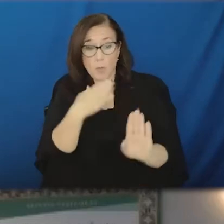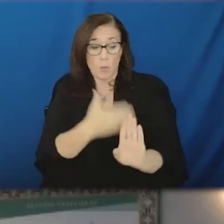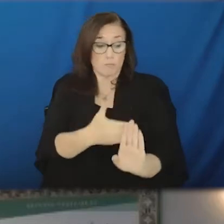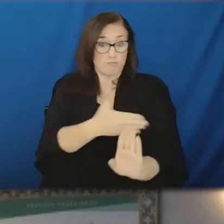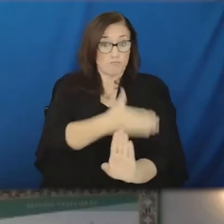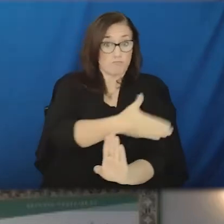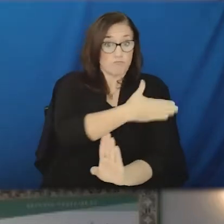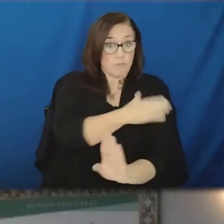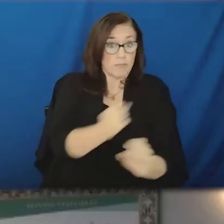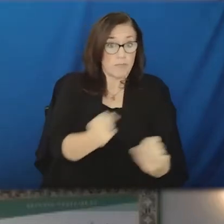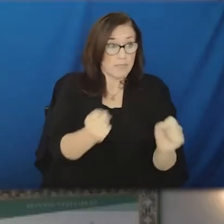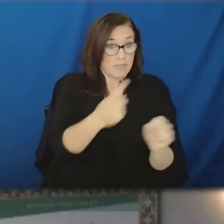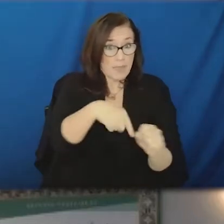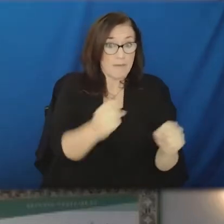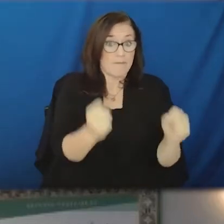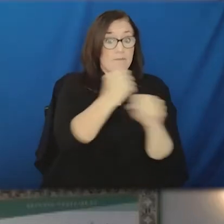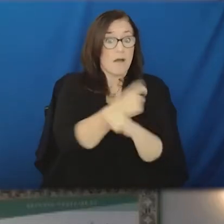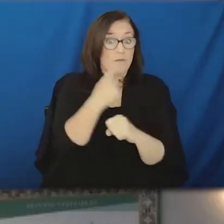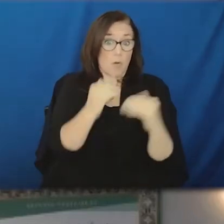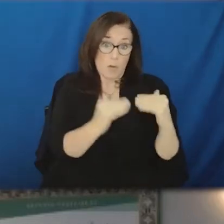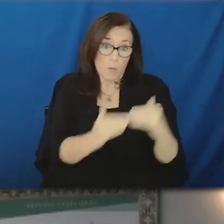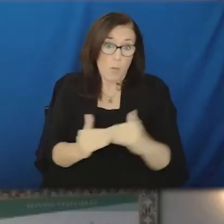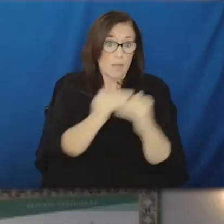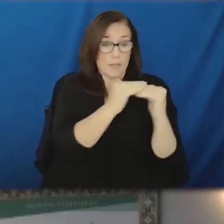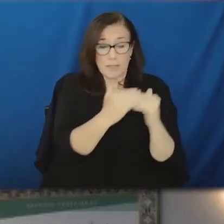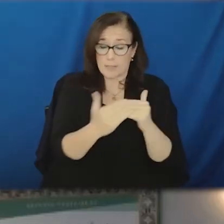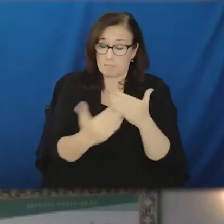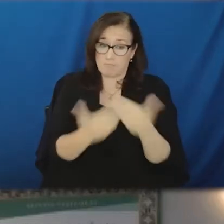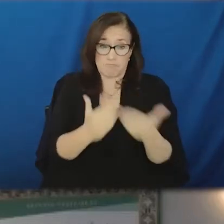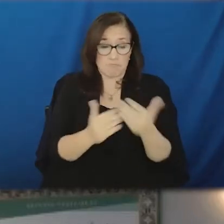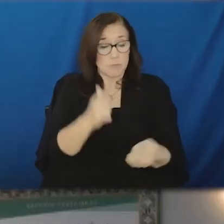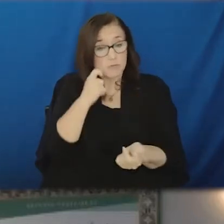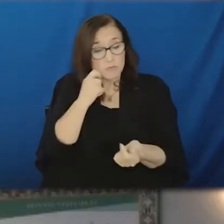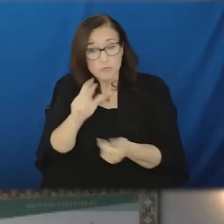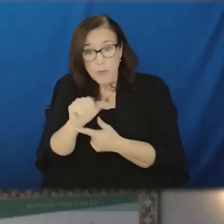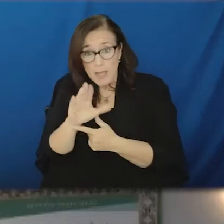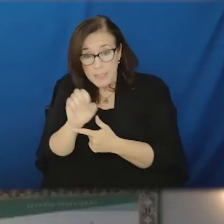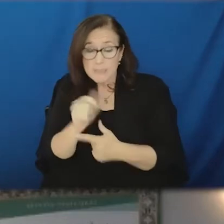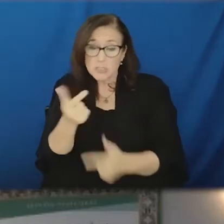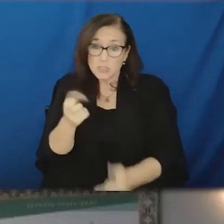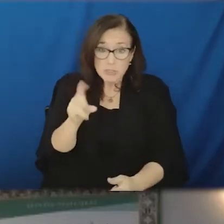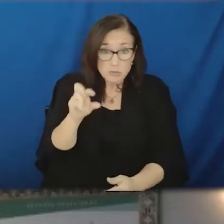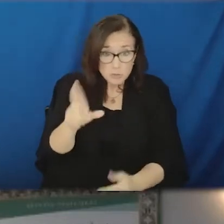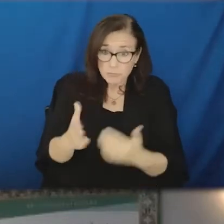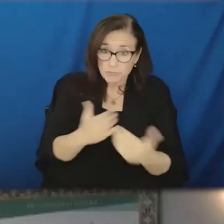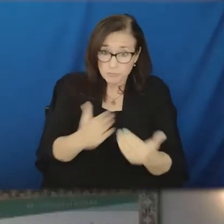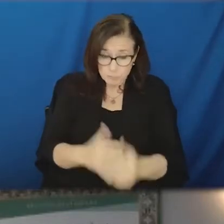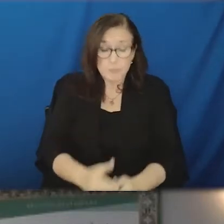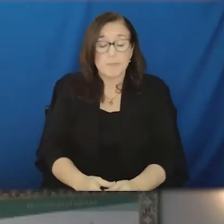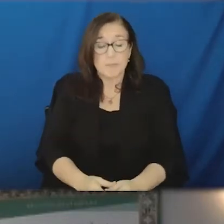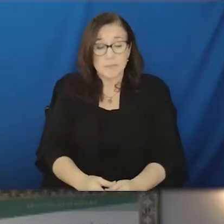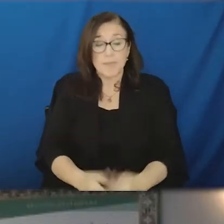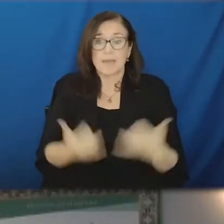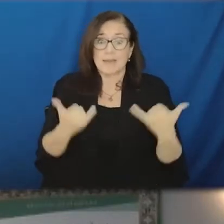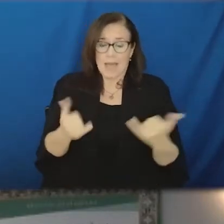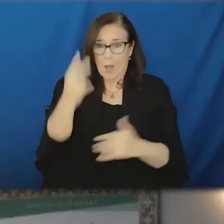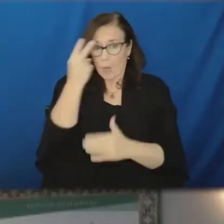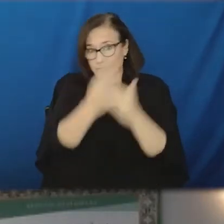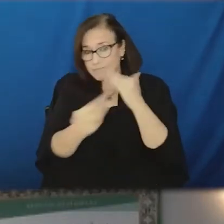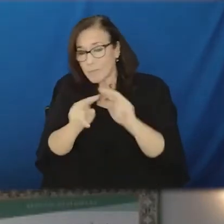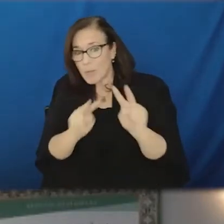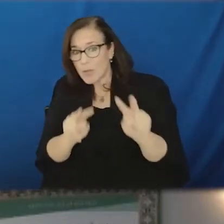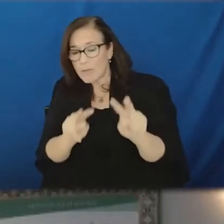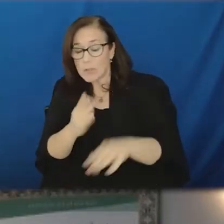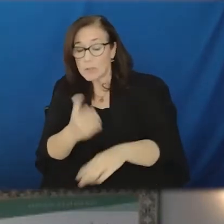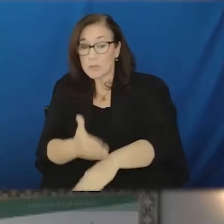for equality among all races and genders. And right now, in terms of spring and seeing how we're doing